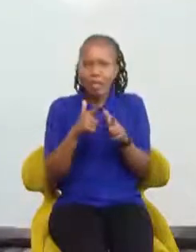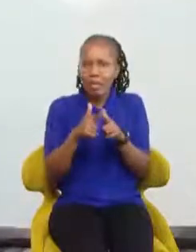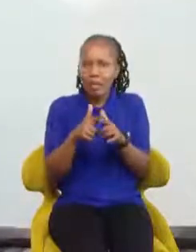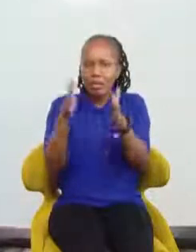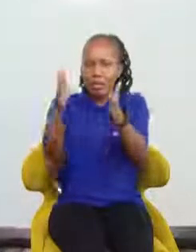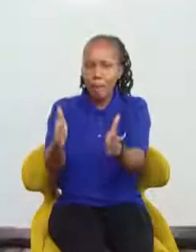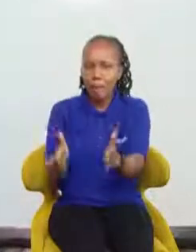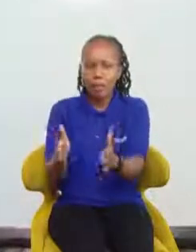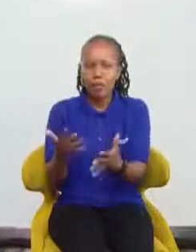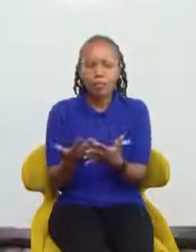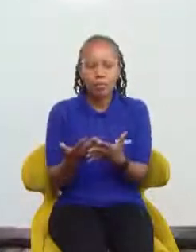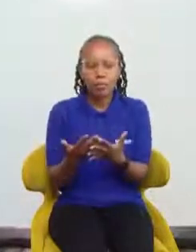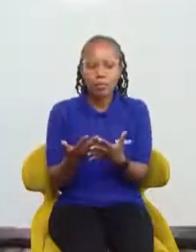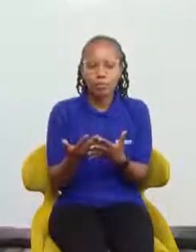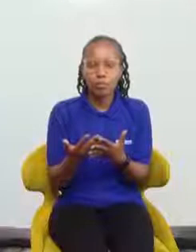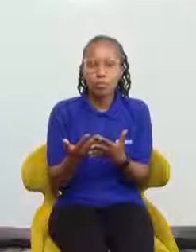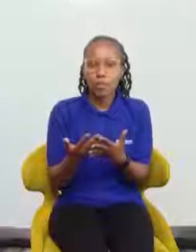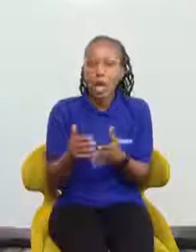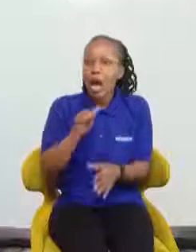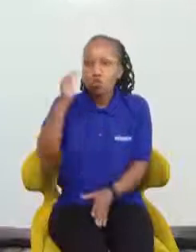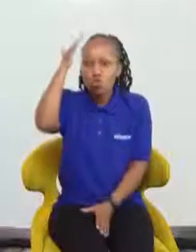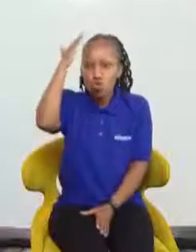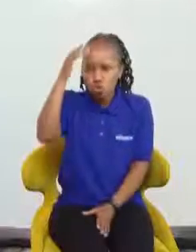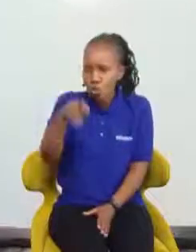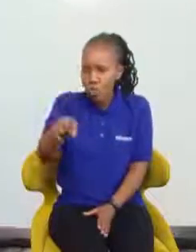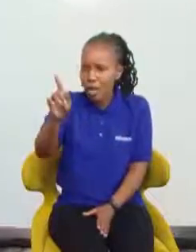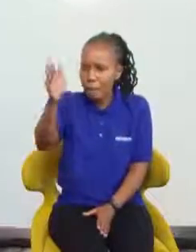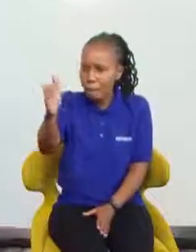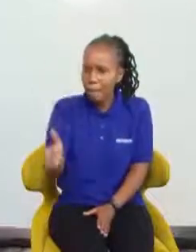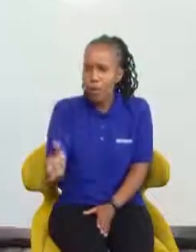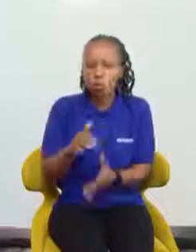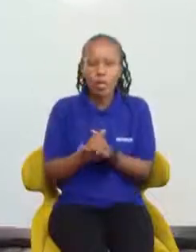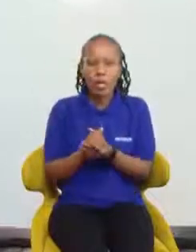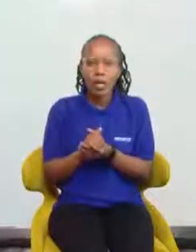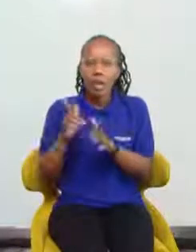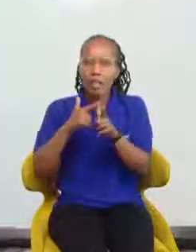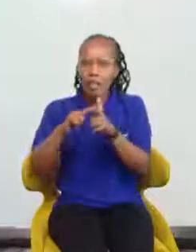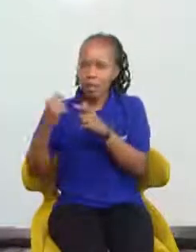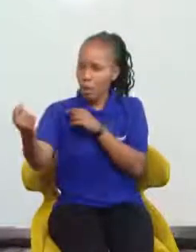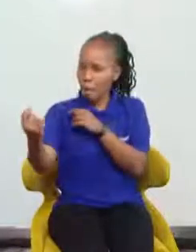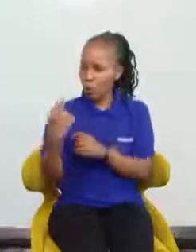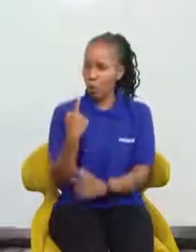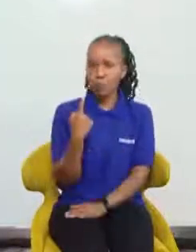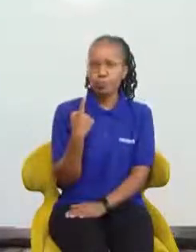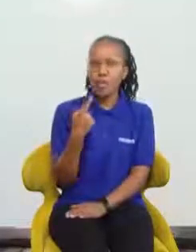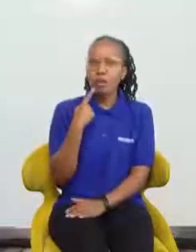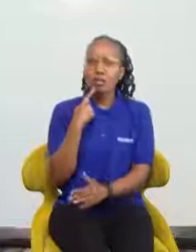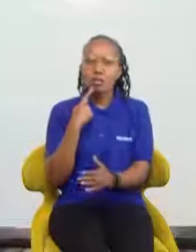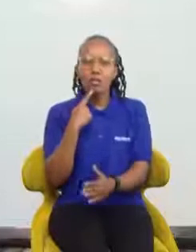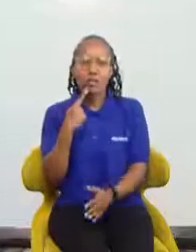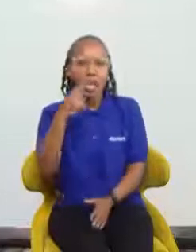I'm a known source, and you don't know that person, and they're coming to your DM saying,